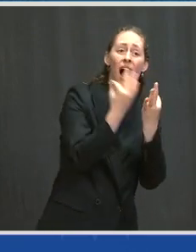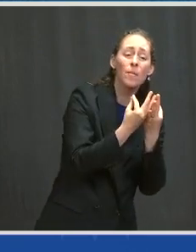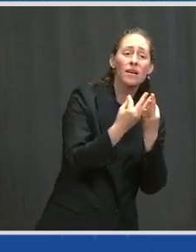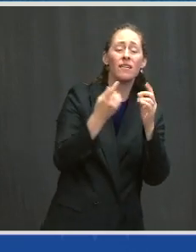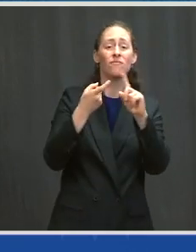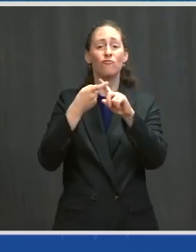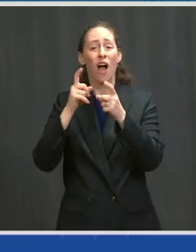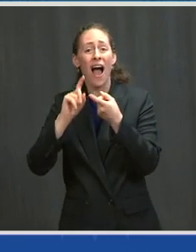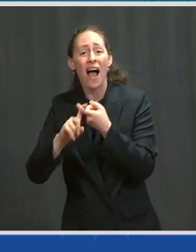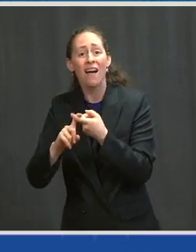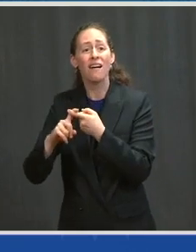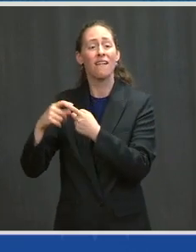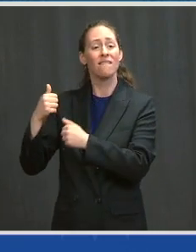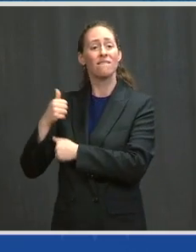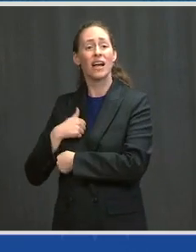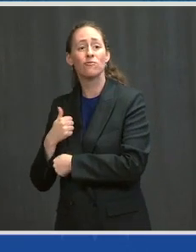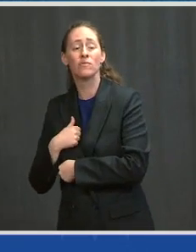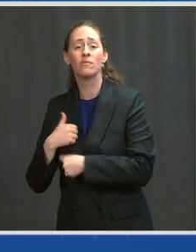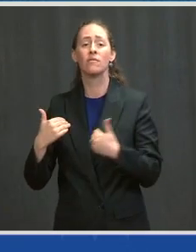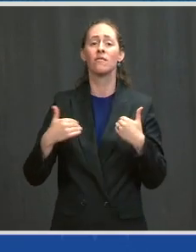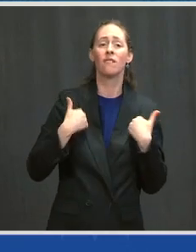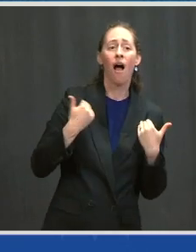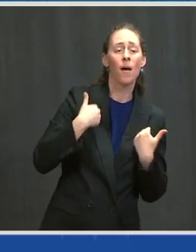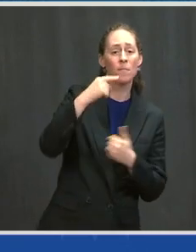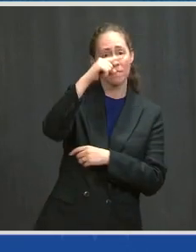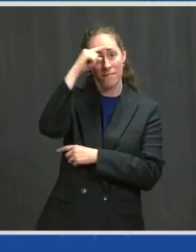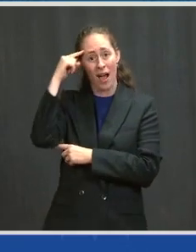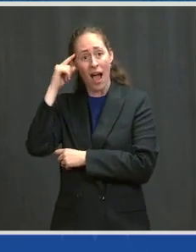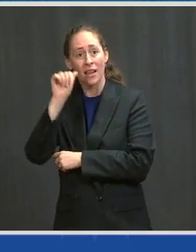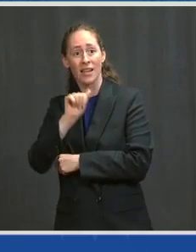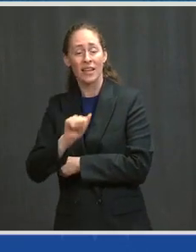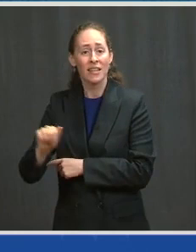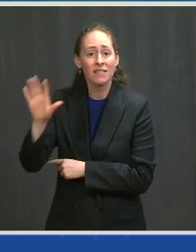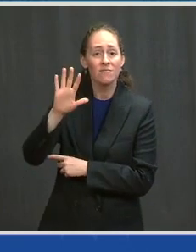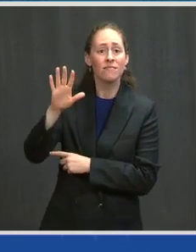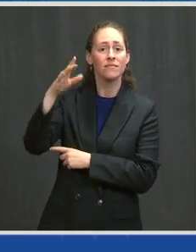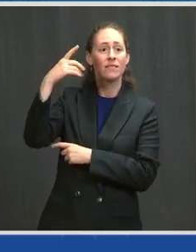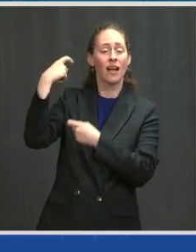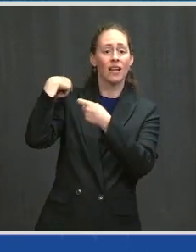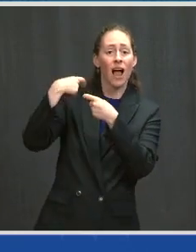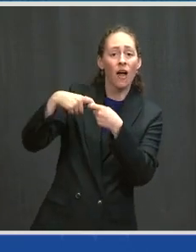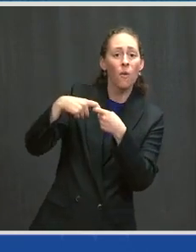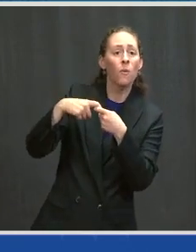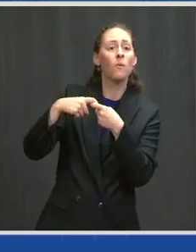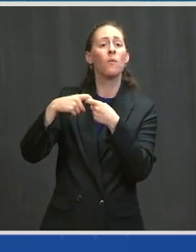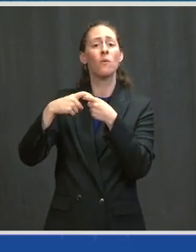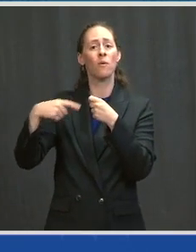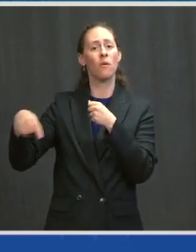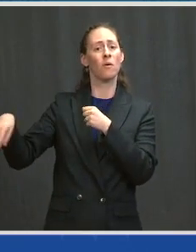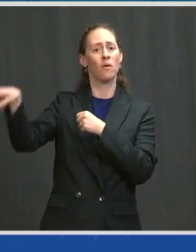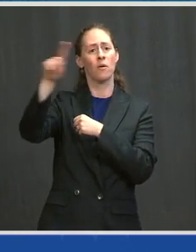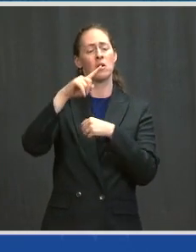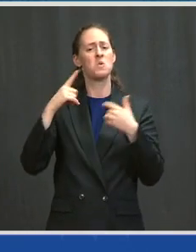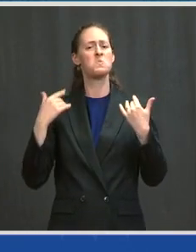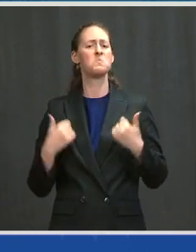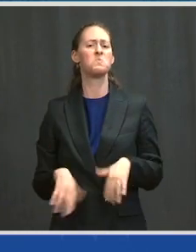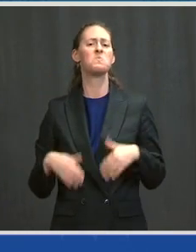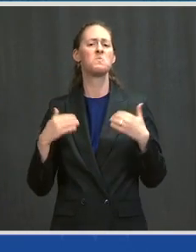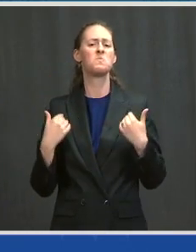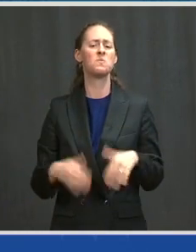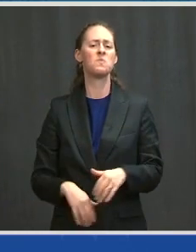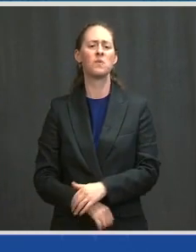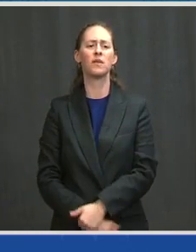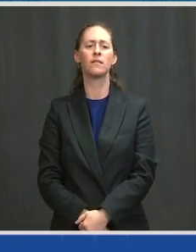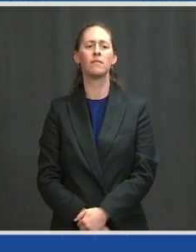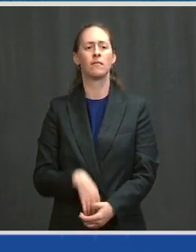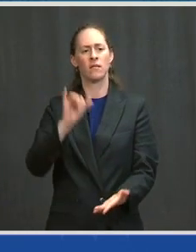Asian, Latino, all fellow Americans. And in their memory, and for the countless others forever scarred, is why I signed